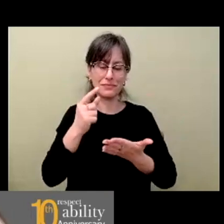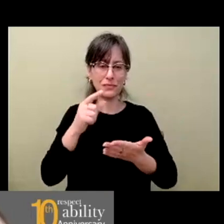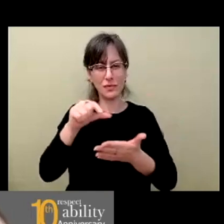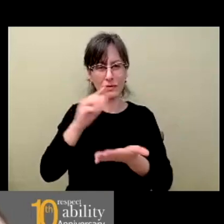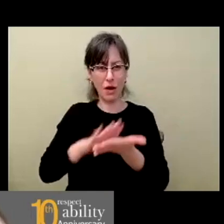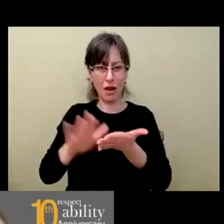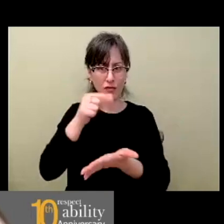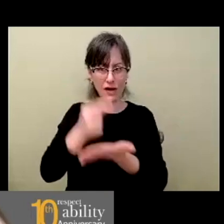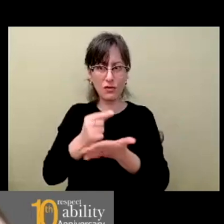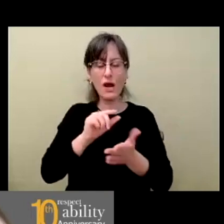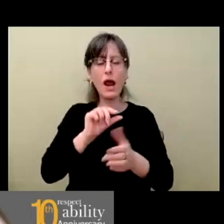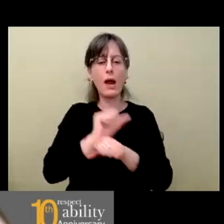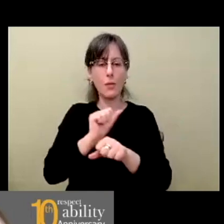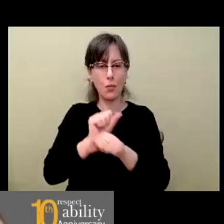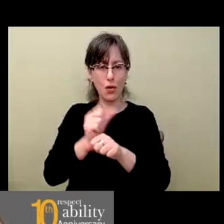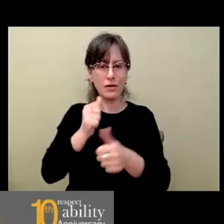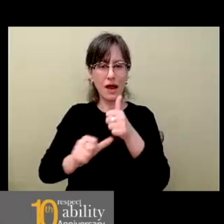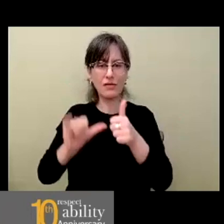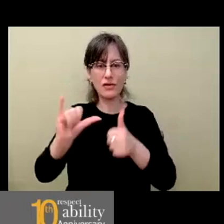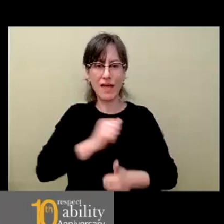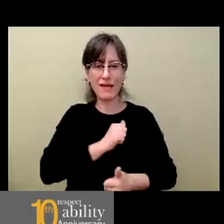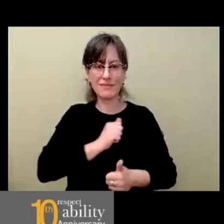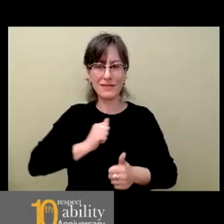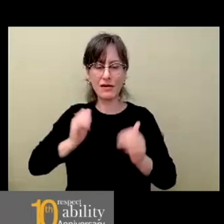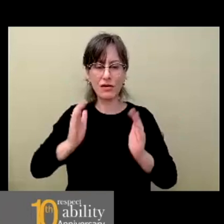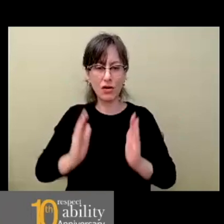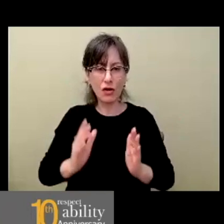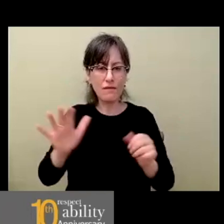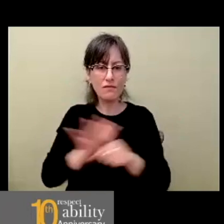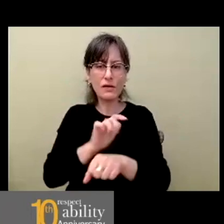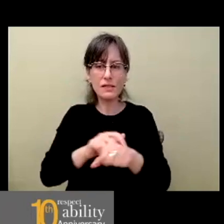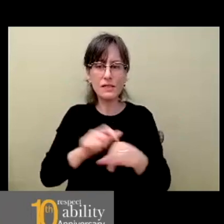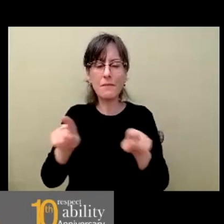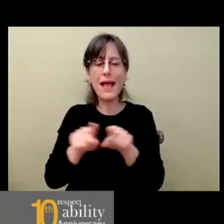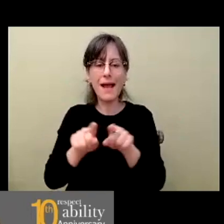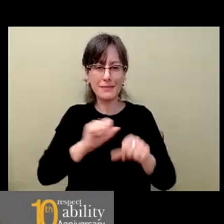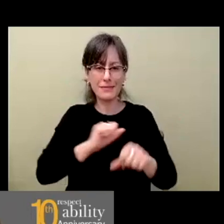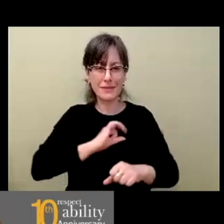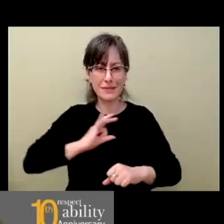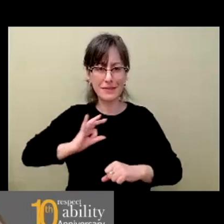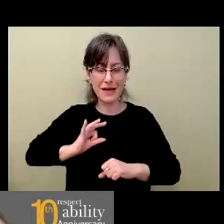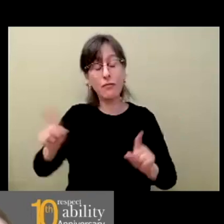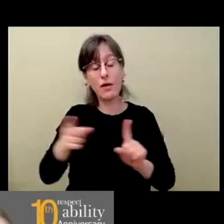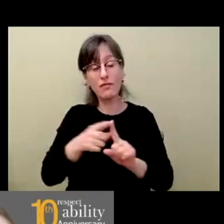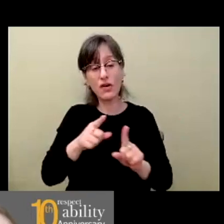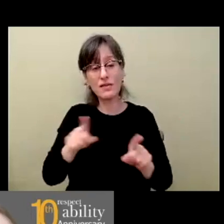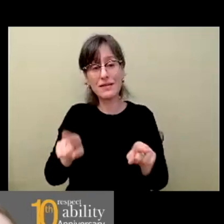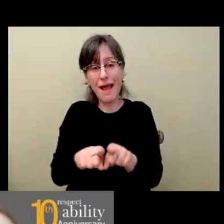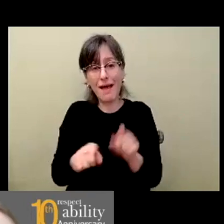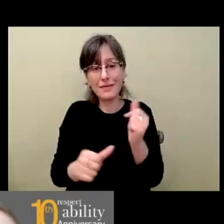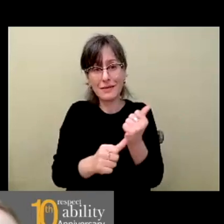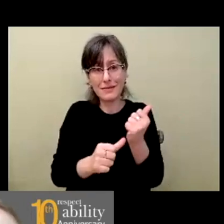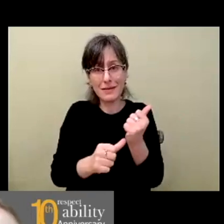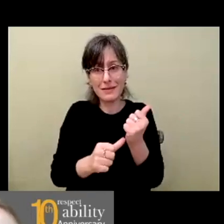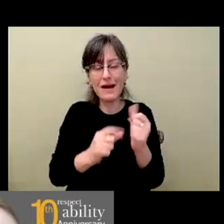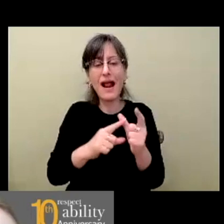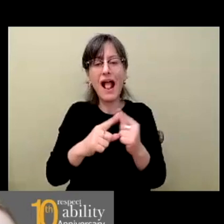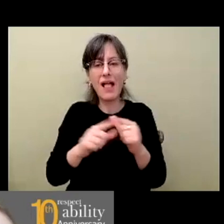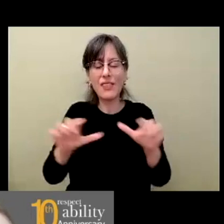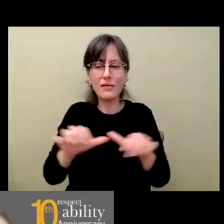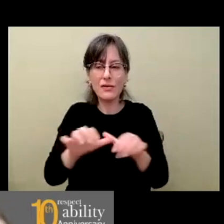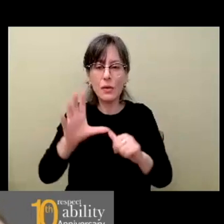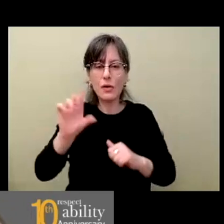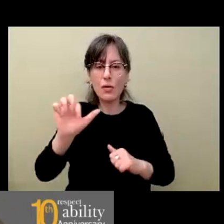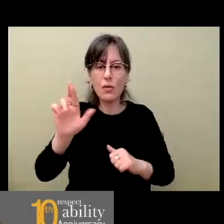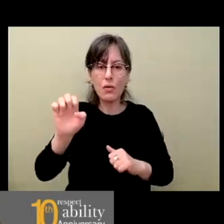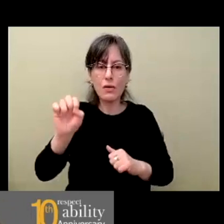to work for Senator Brownback and worked for him full time first as a staff assistant and then running the correspondence shop and then